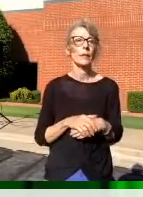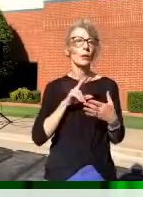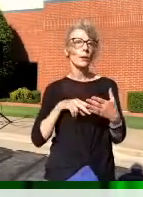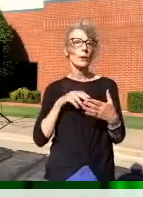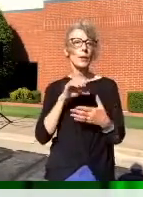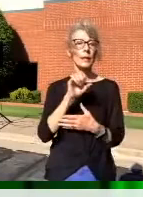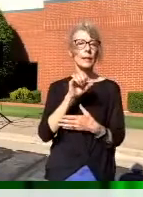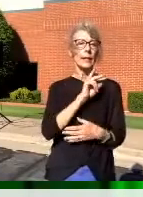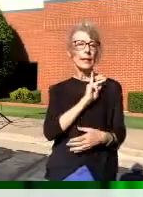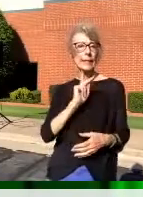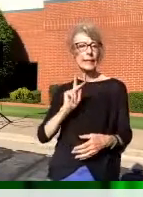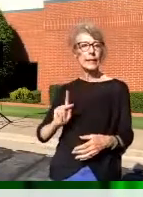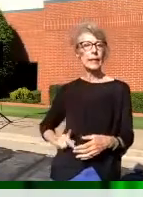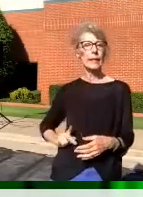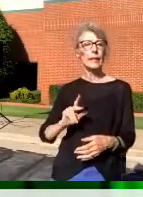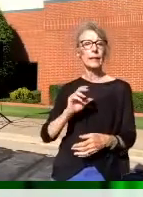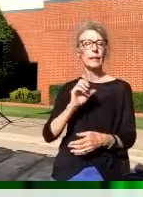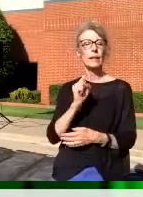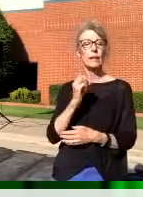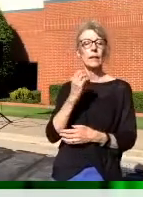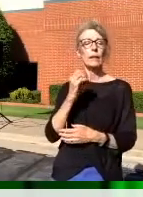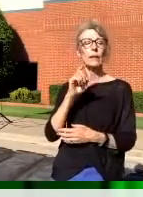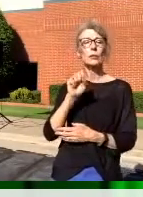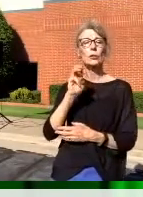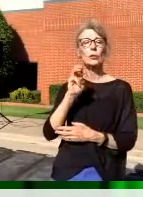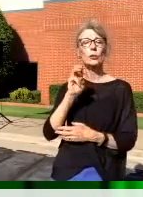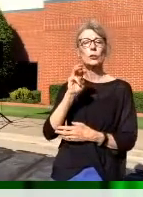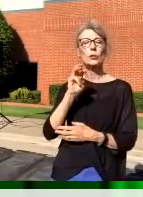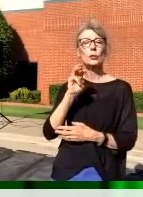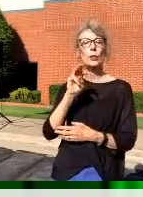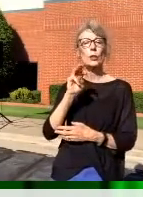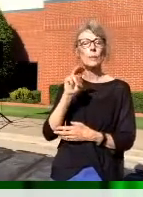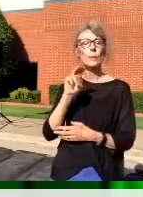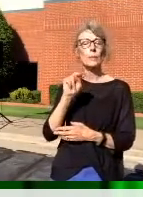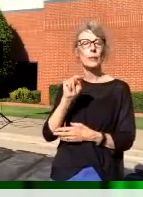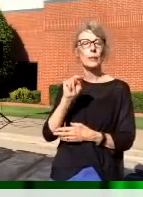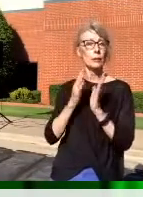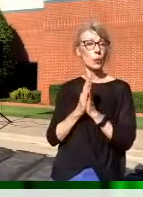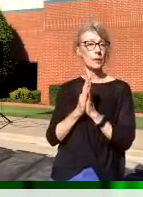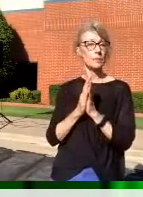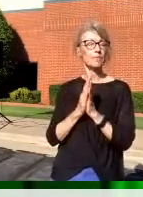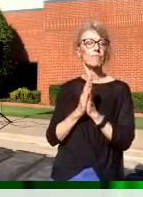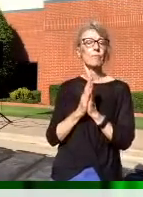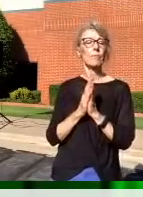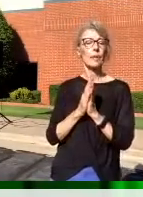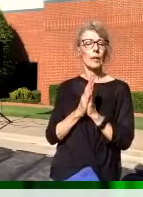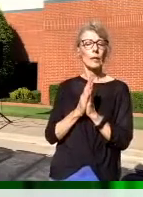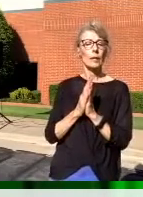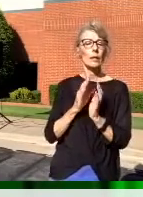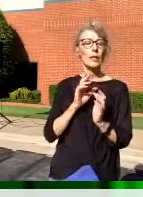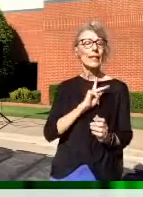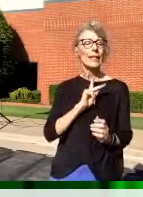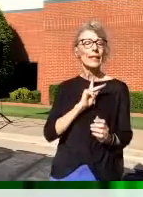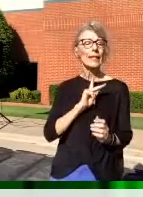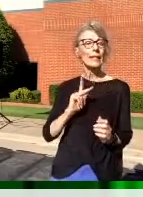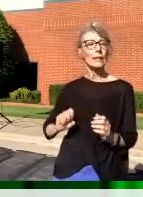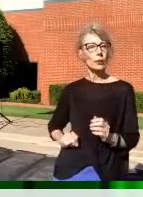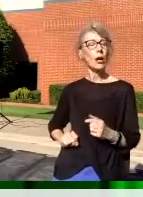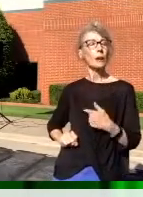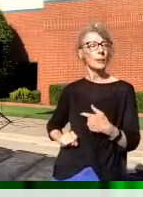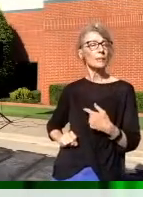dedicates the temple on the day it was actually created. So God, temple's made, Solomon stands up and gives this prayer. And in this prayer, we